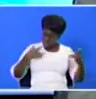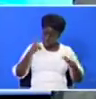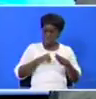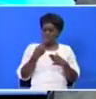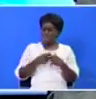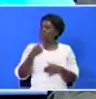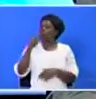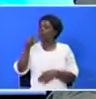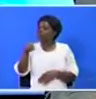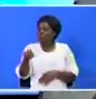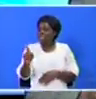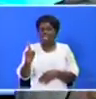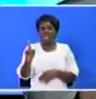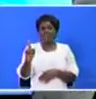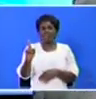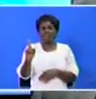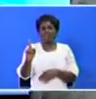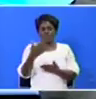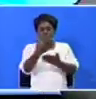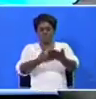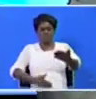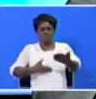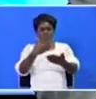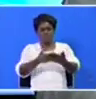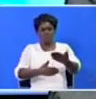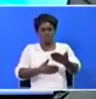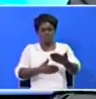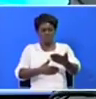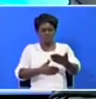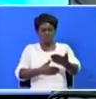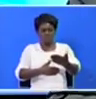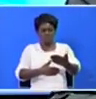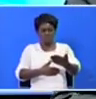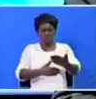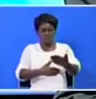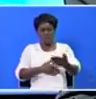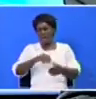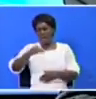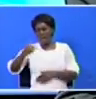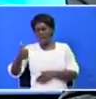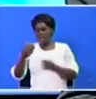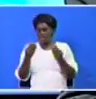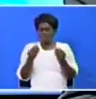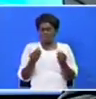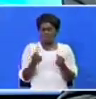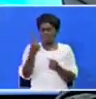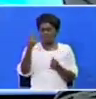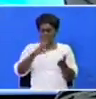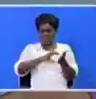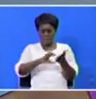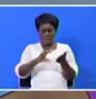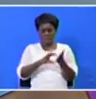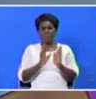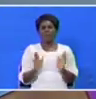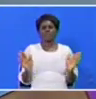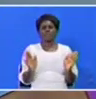not for you to be taken through a whole document saying everything else except what you raised. They only address so that in one paragraph. So they raised everything except what you